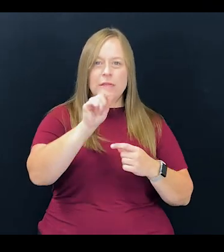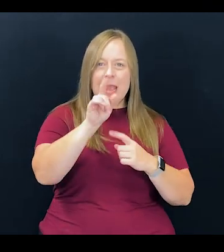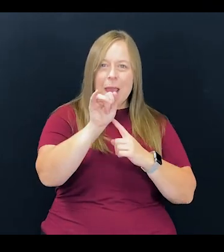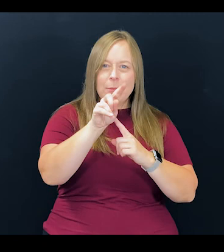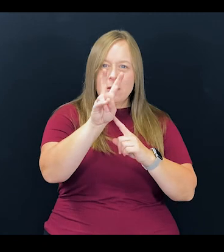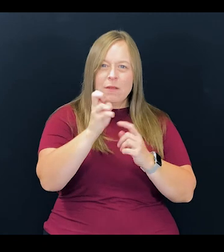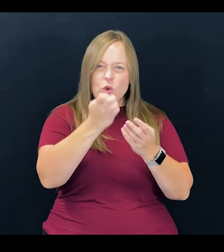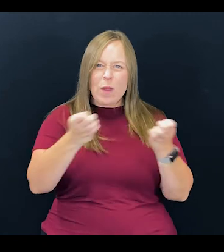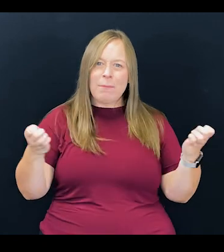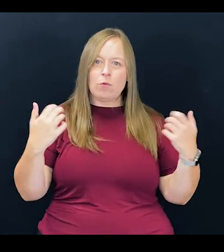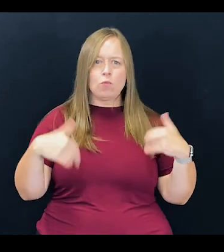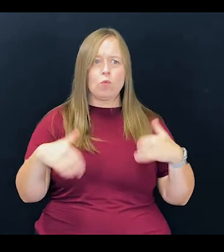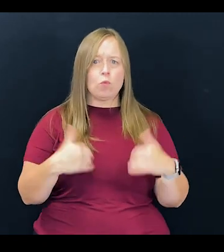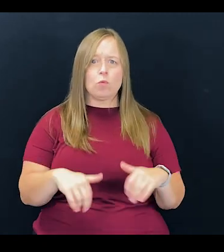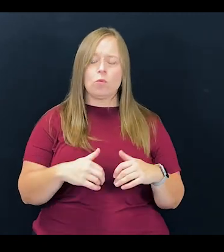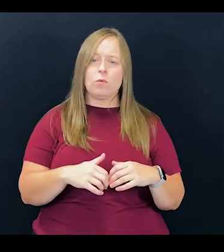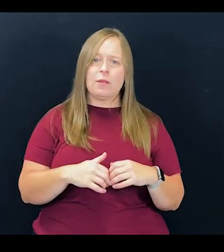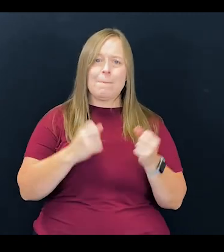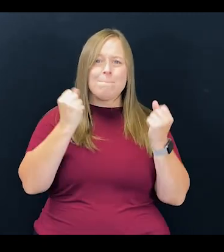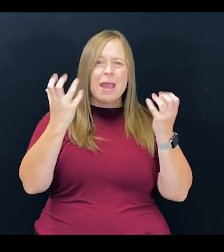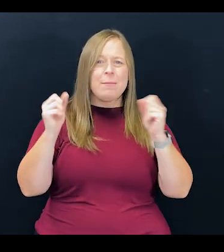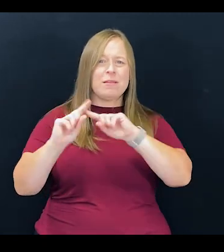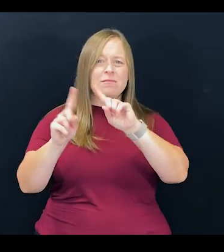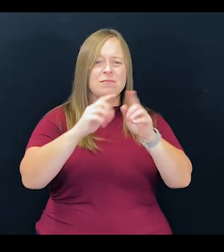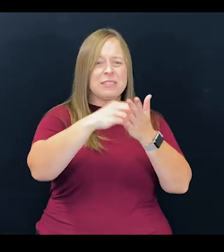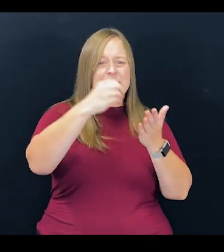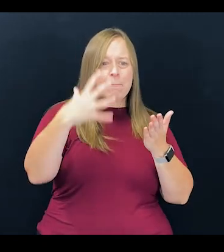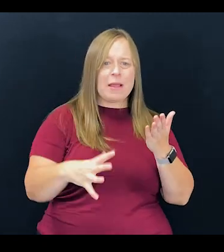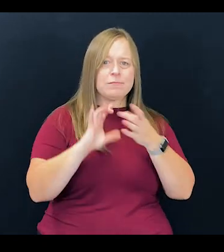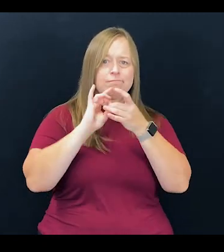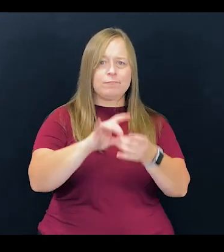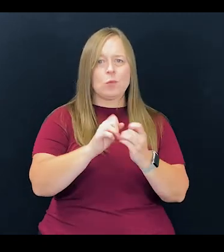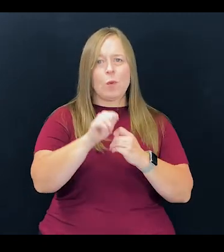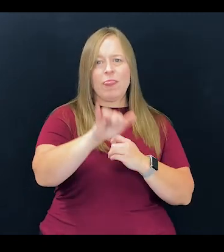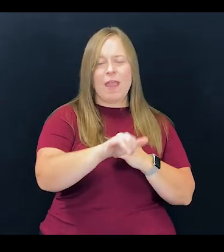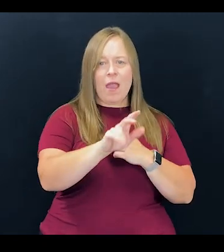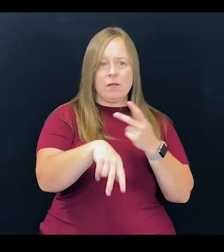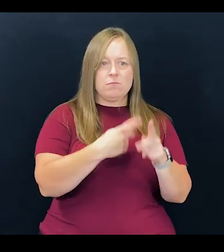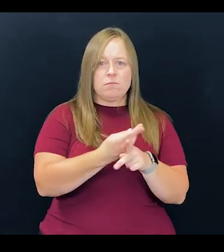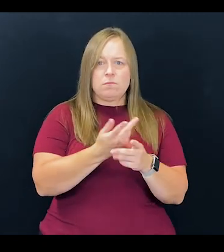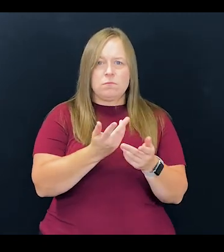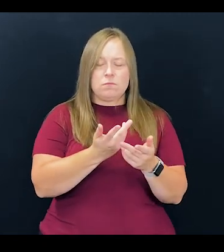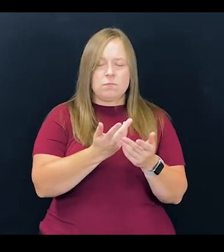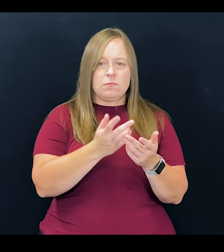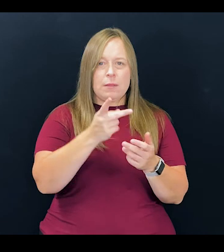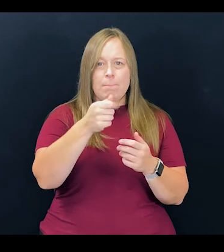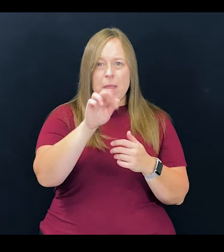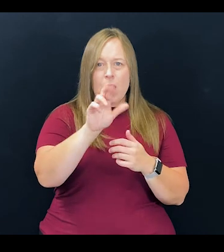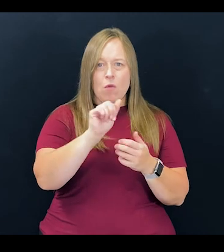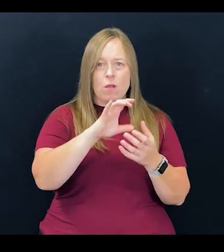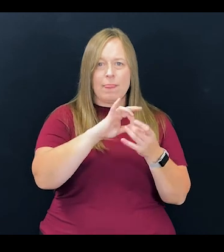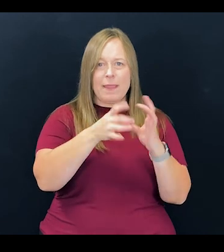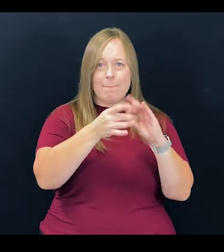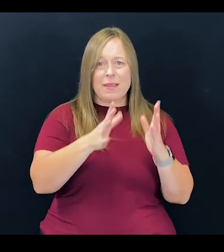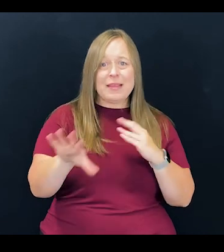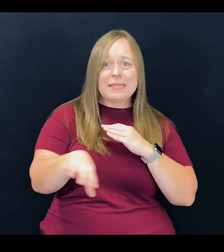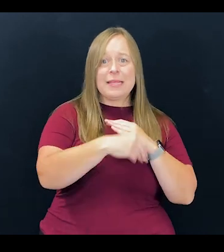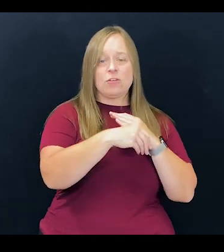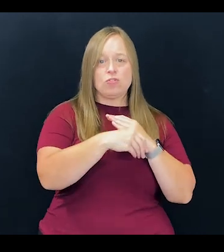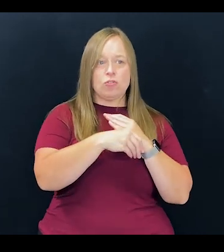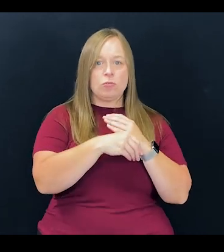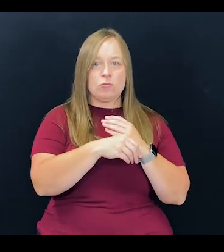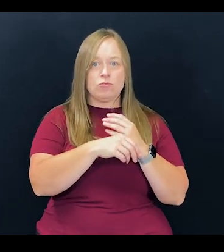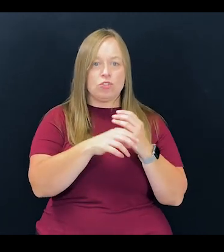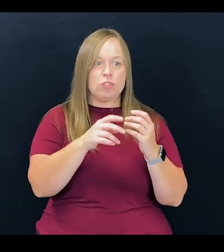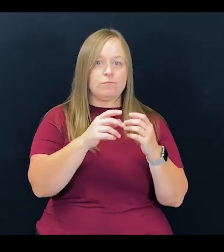just adaptive equipment. There are many expenses that go along with being a Paralympian,